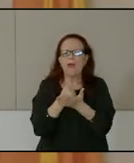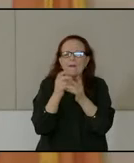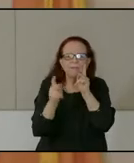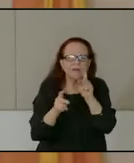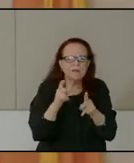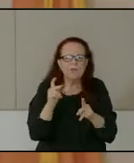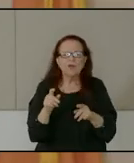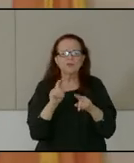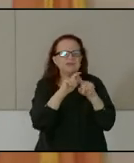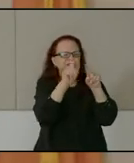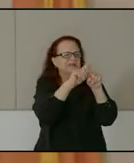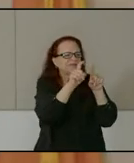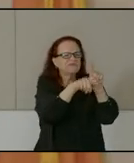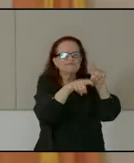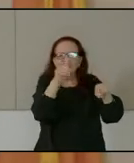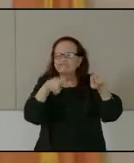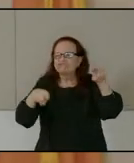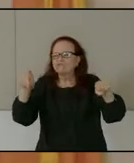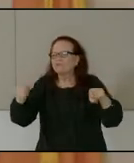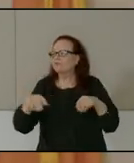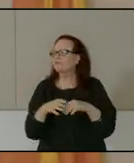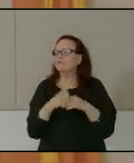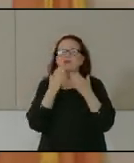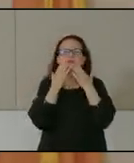ways. Thank you very much.